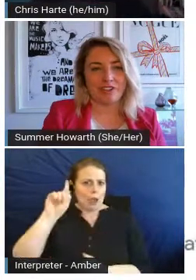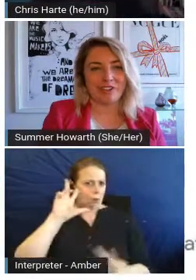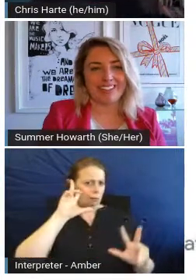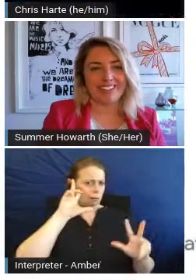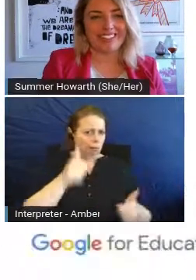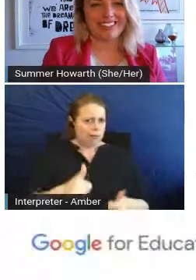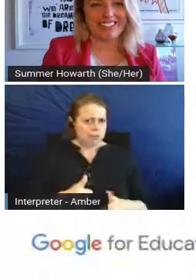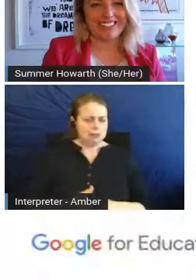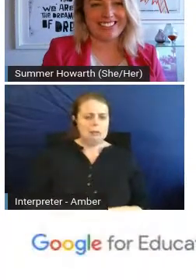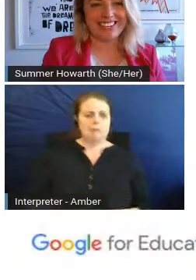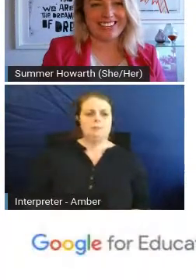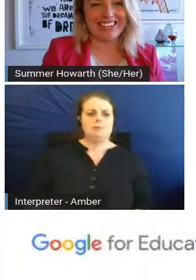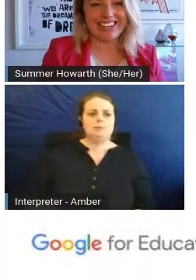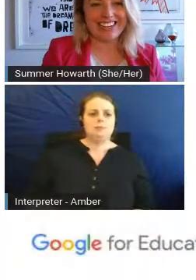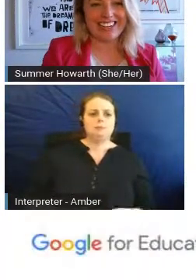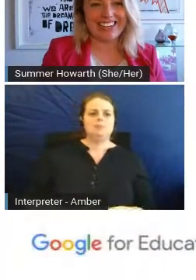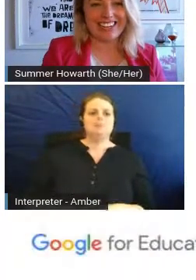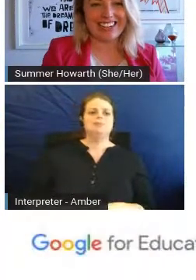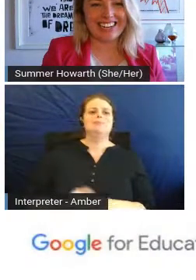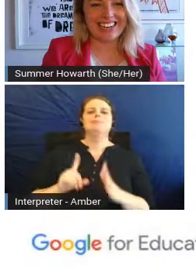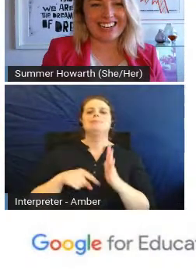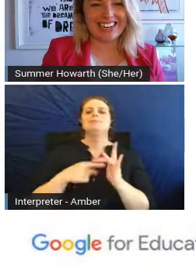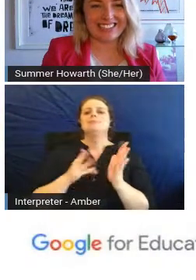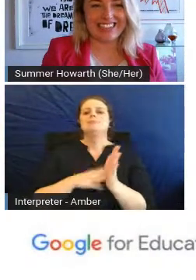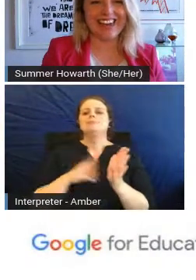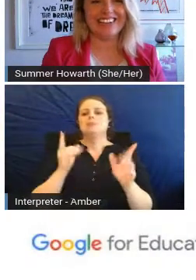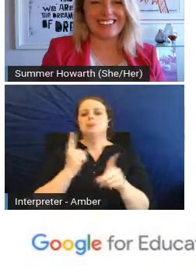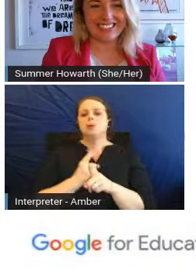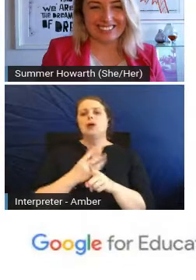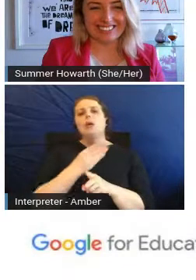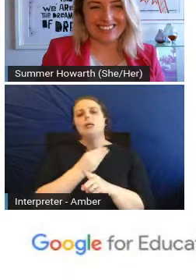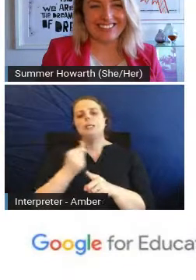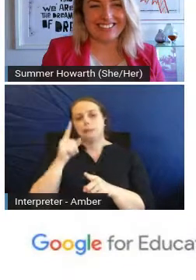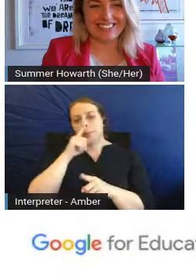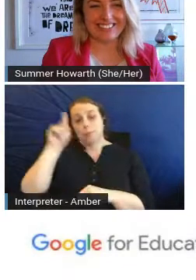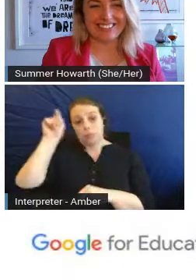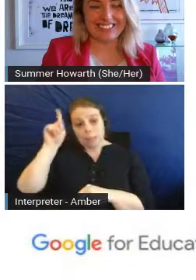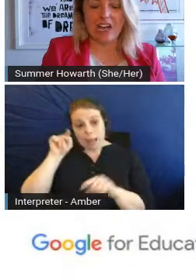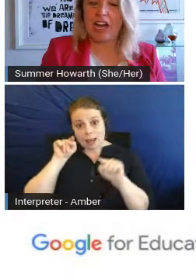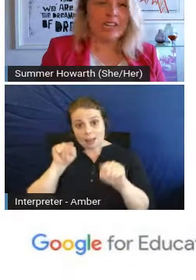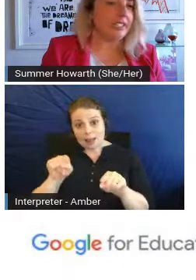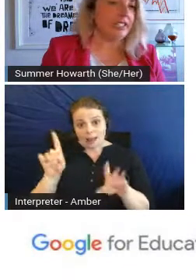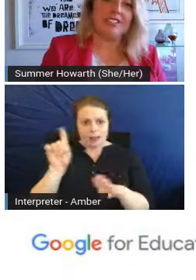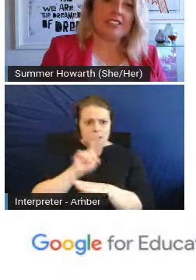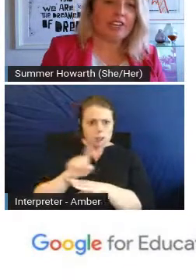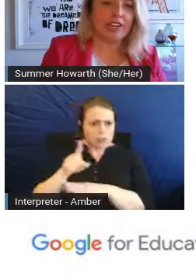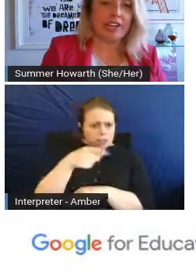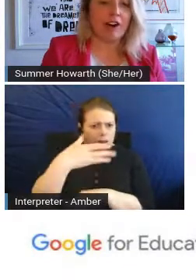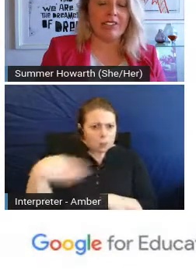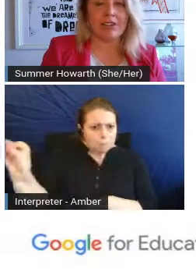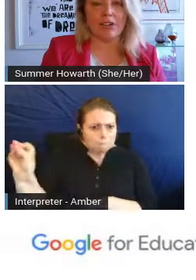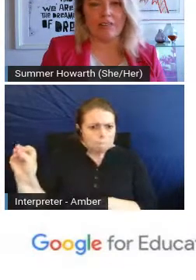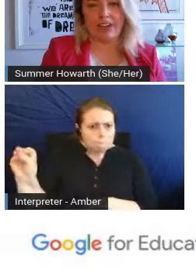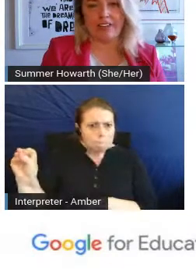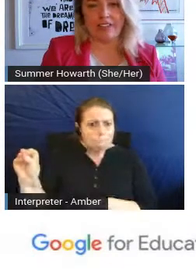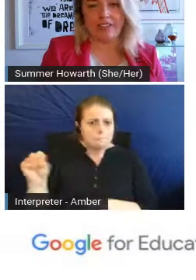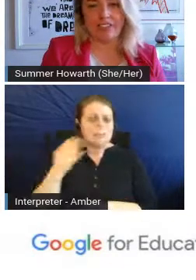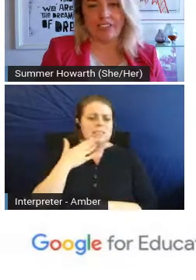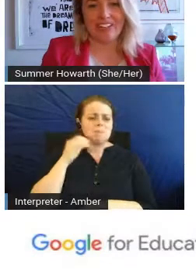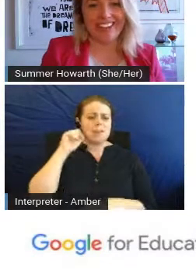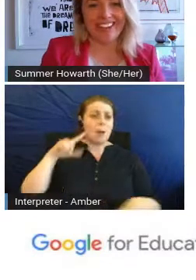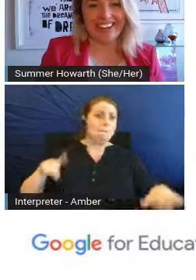people. Thanks, some people today were there last week too. Yeah. Where did he go? Did he just disappear again? He just, he runs off.